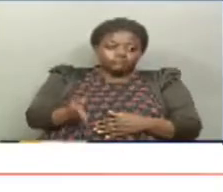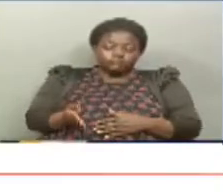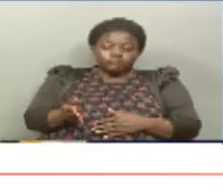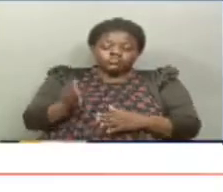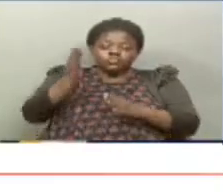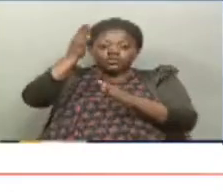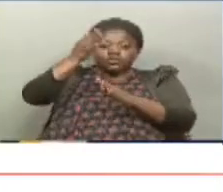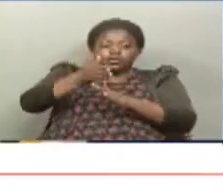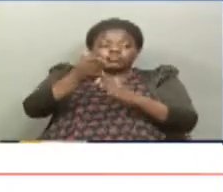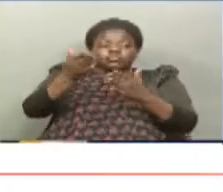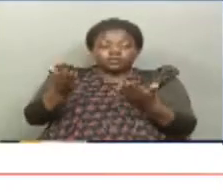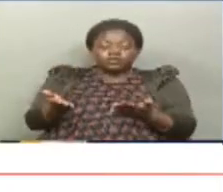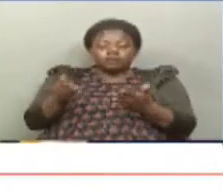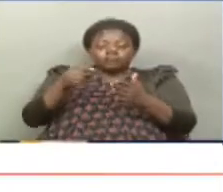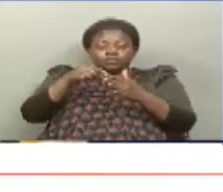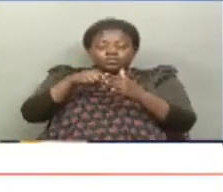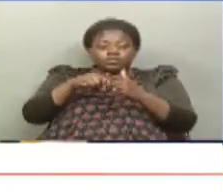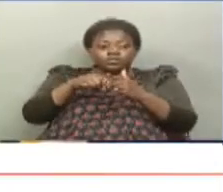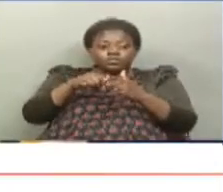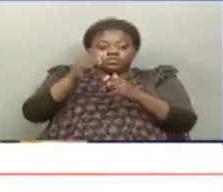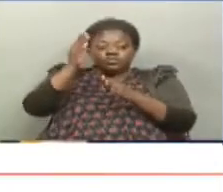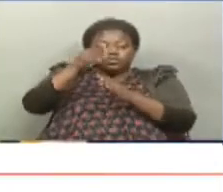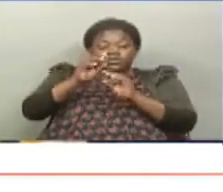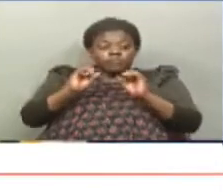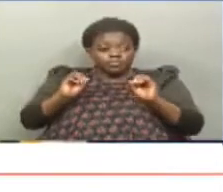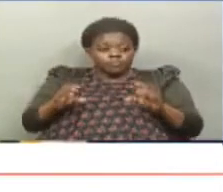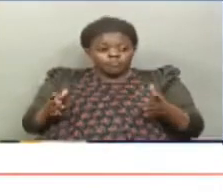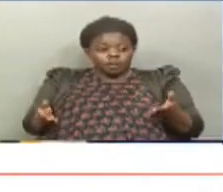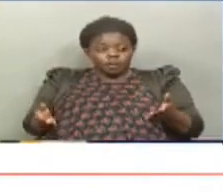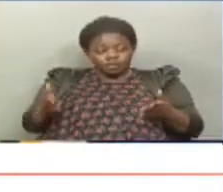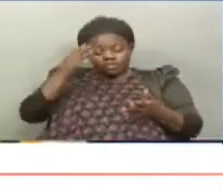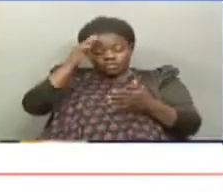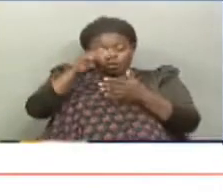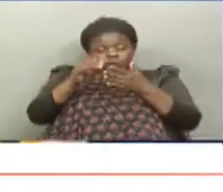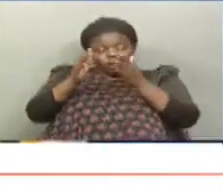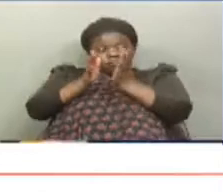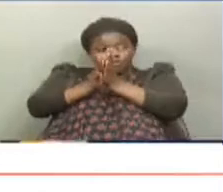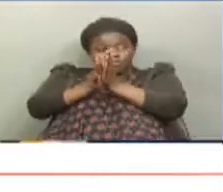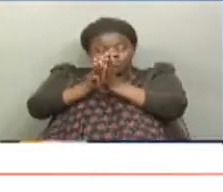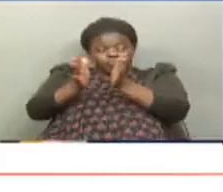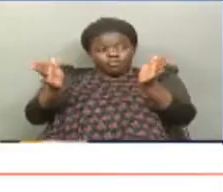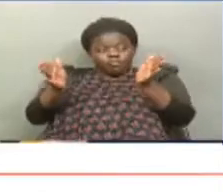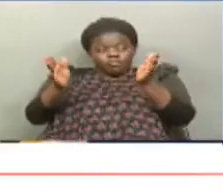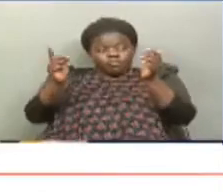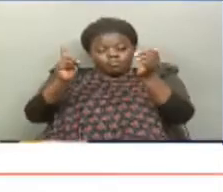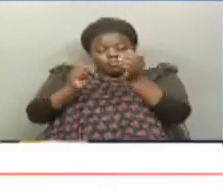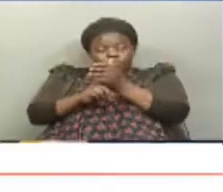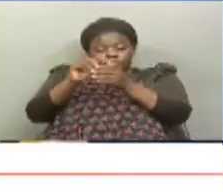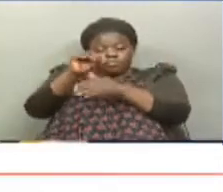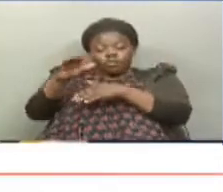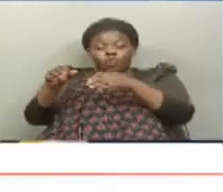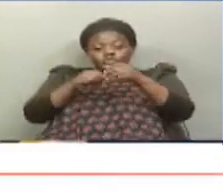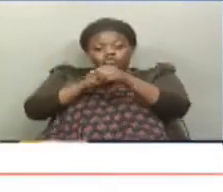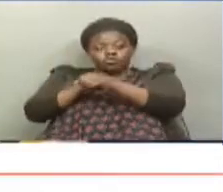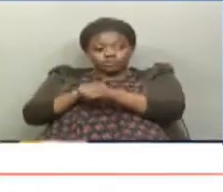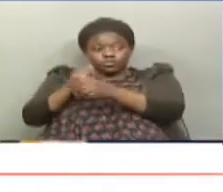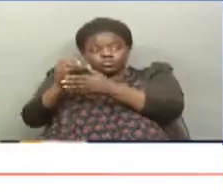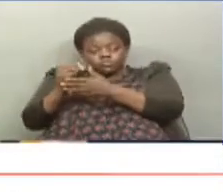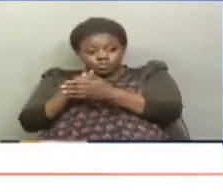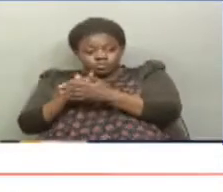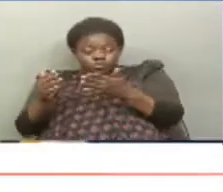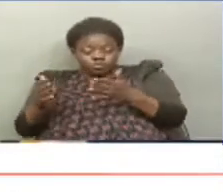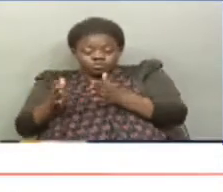indirectly. We believe that with more exposure, probably clubs will even get bigger sponsors because they'll